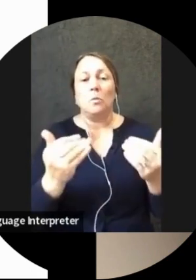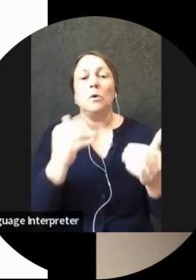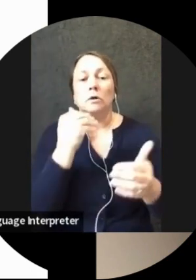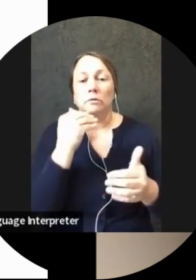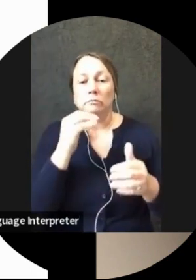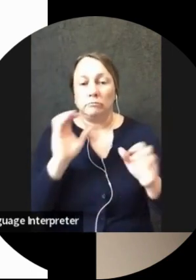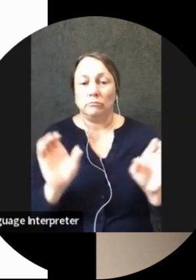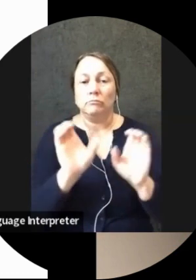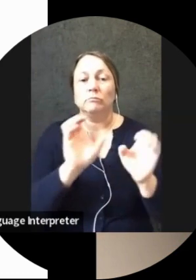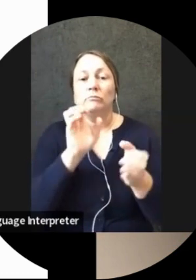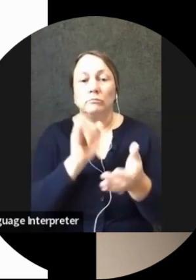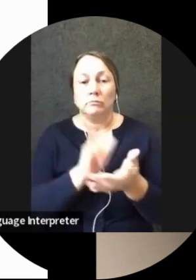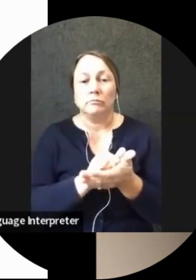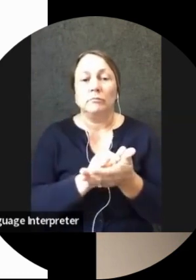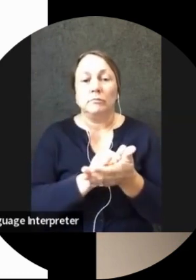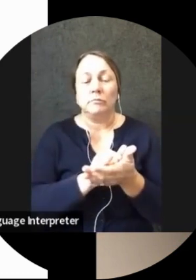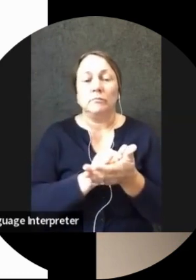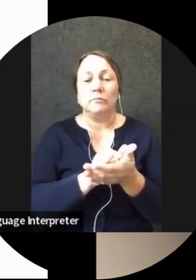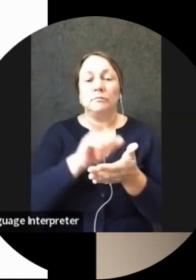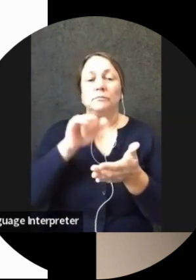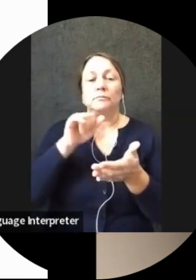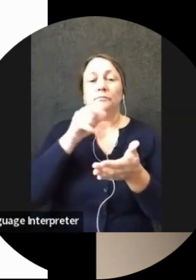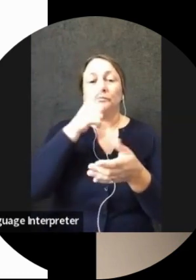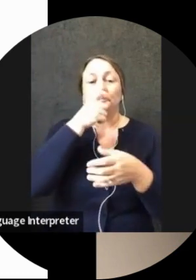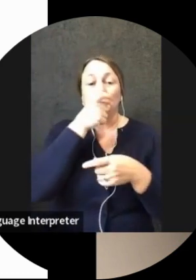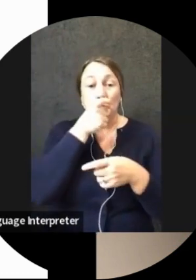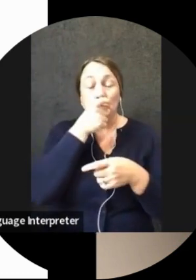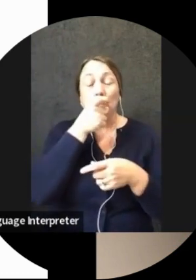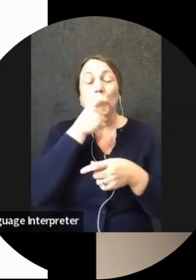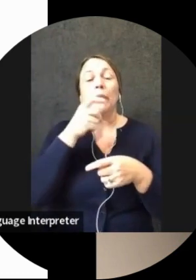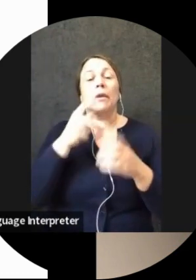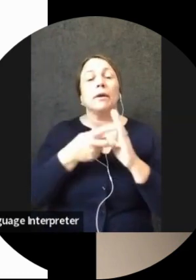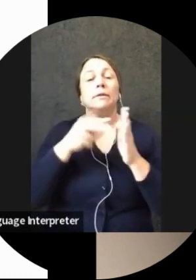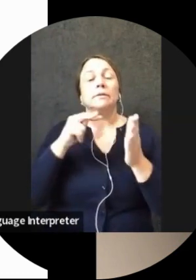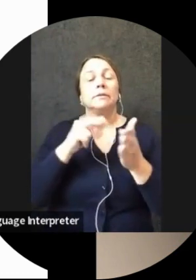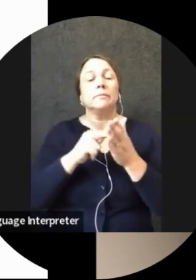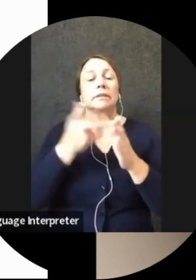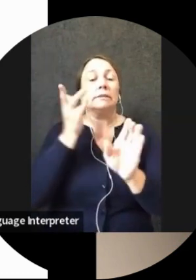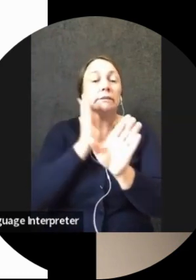by a behavioral interventionist, a psychologist,